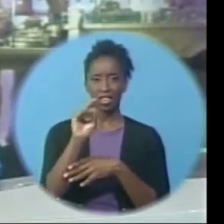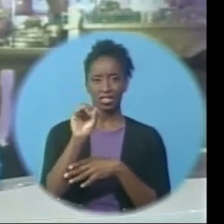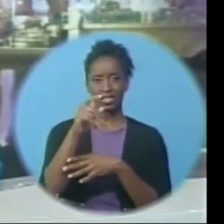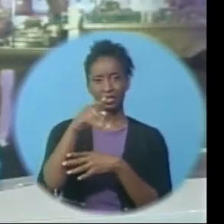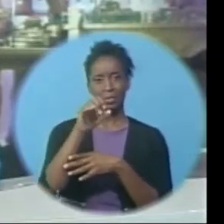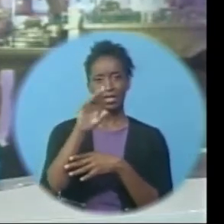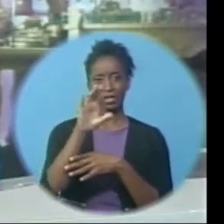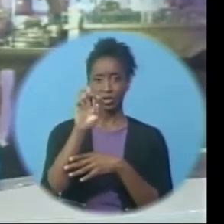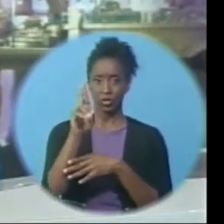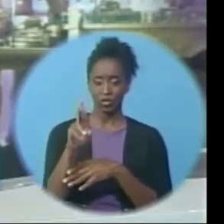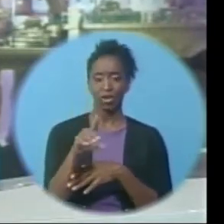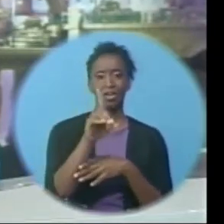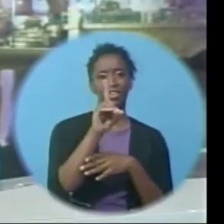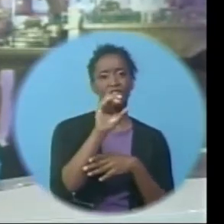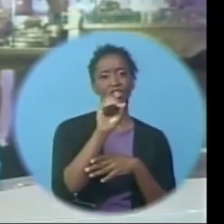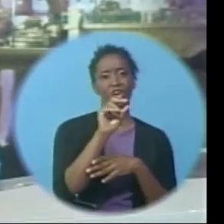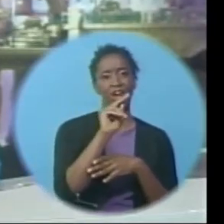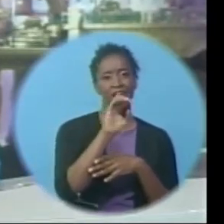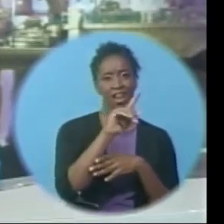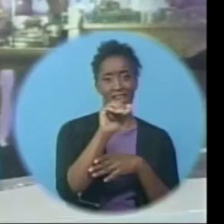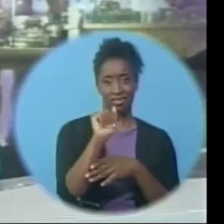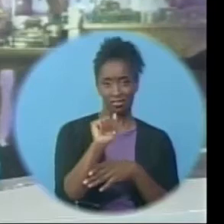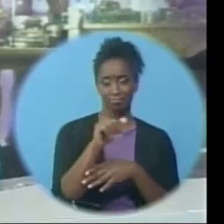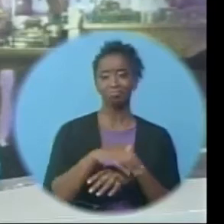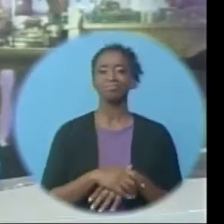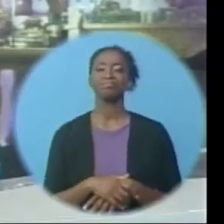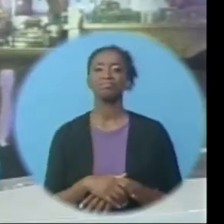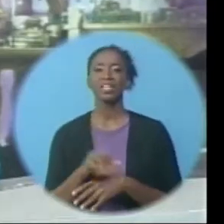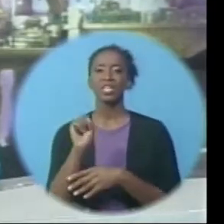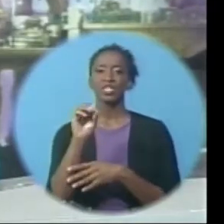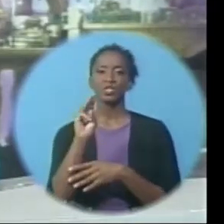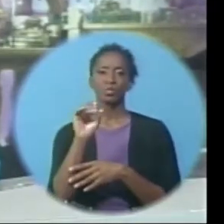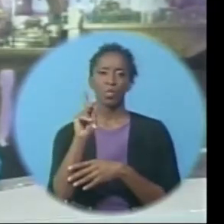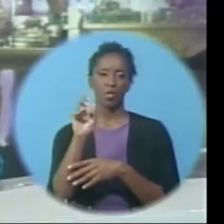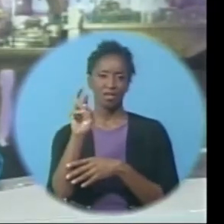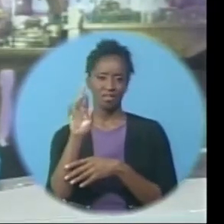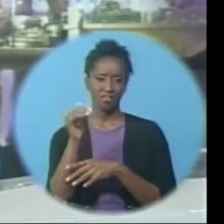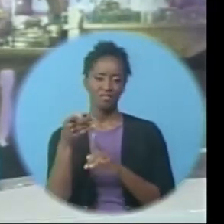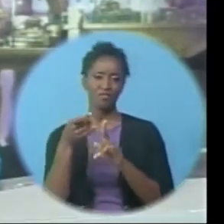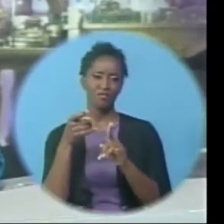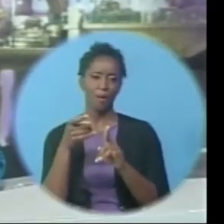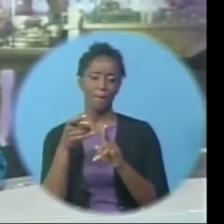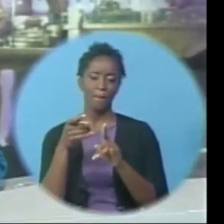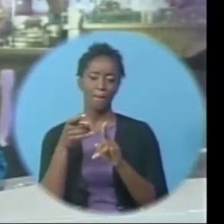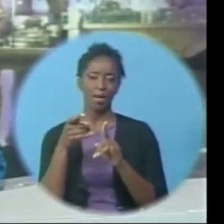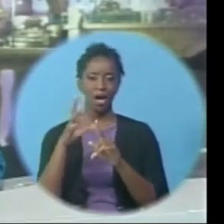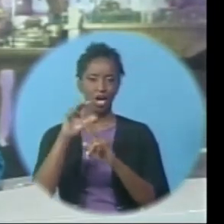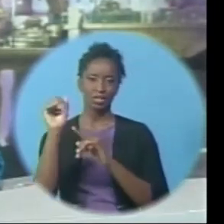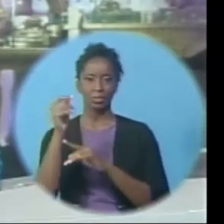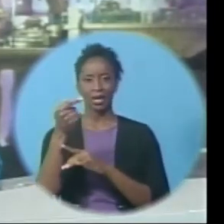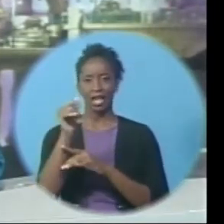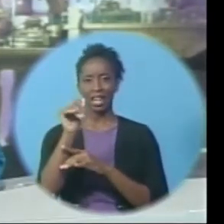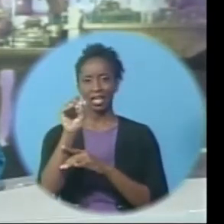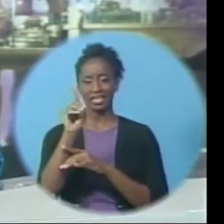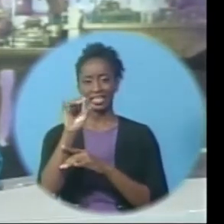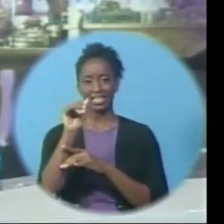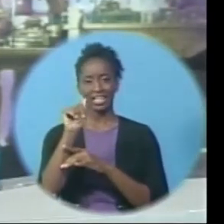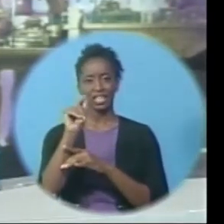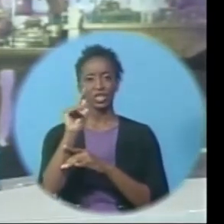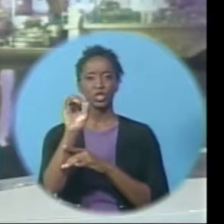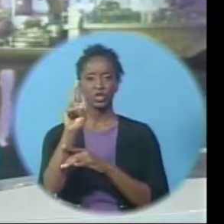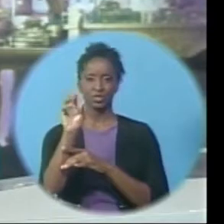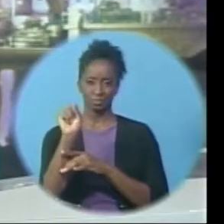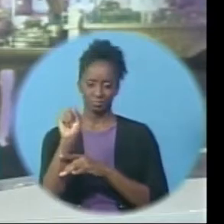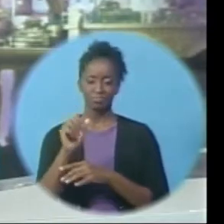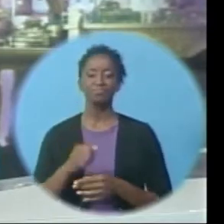Smokey Burke will represent Super Gladiators, and the Big Show's TC is the reserve. Well, another